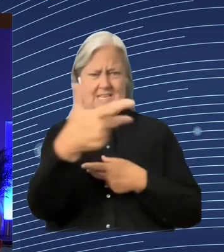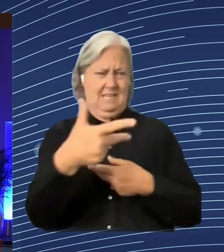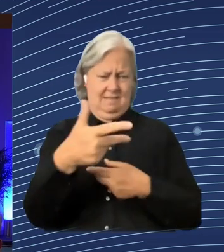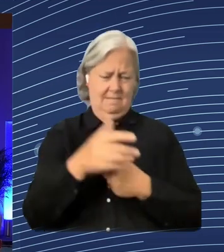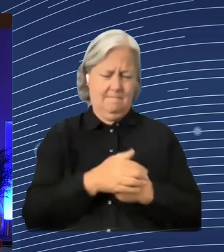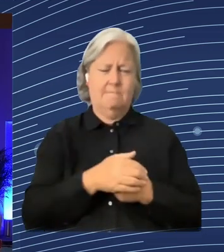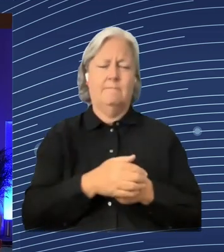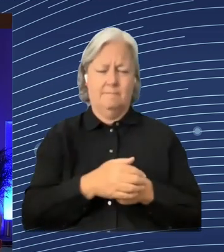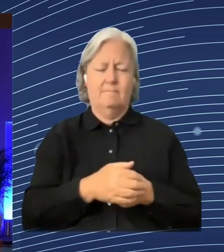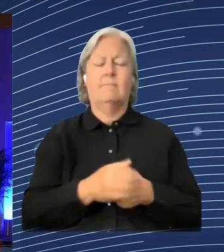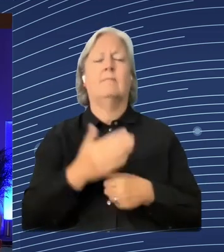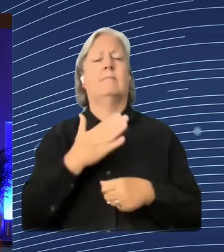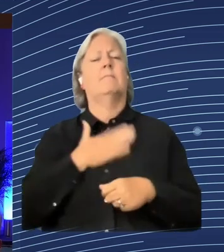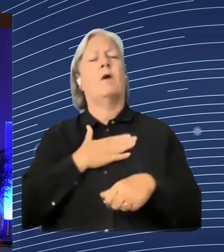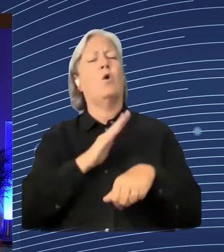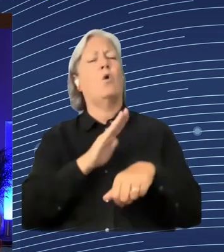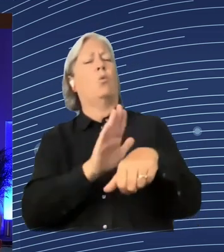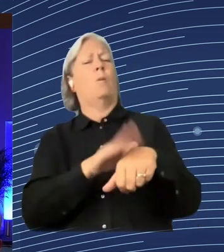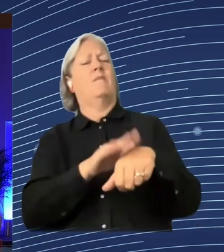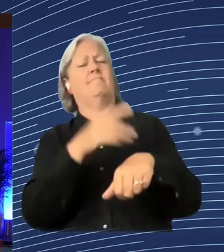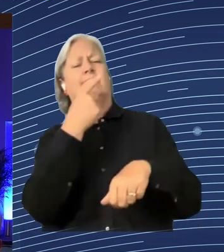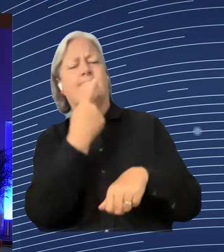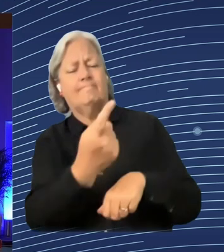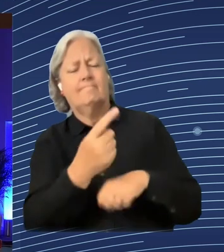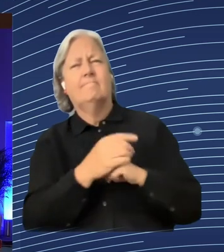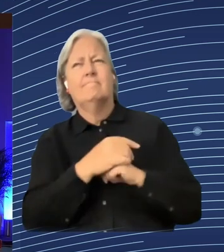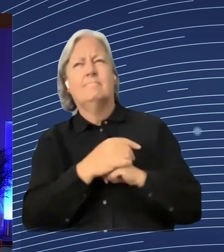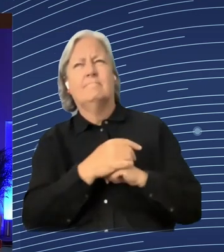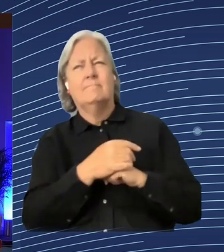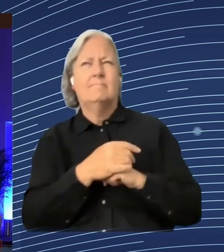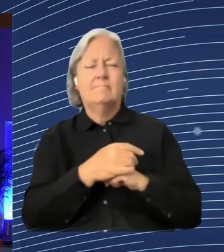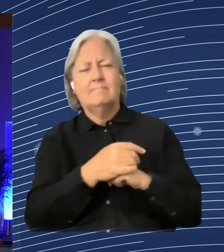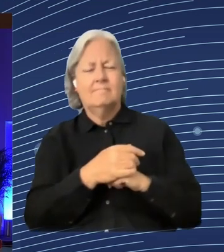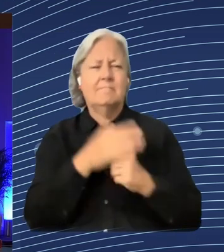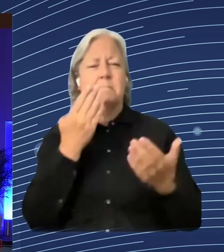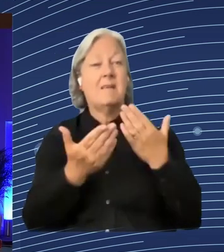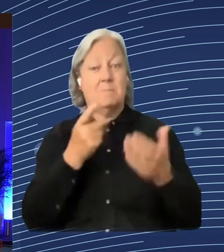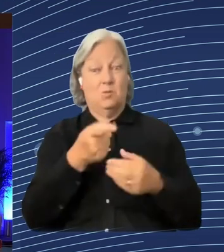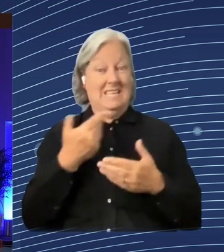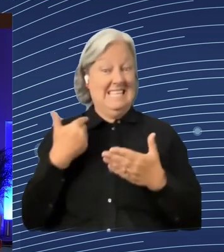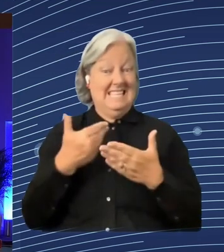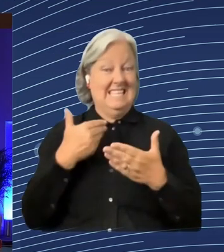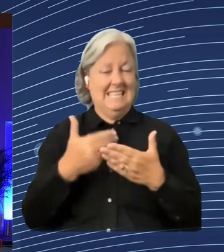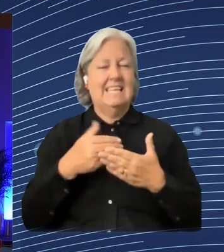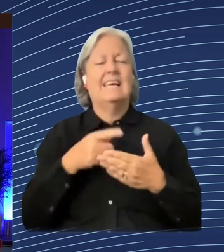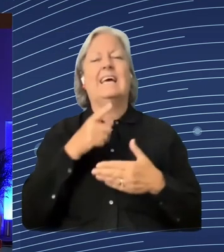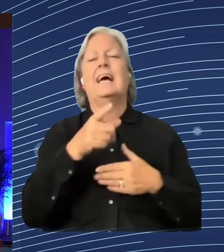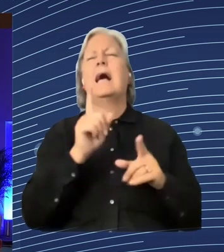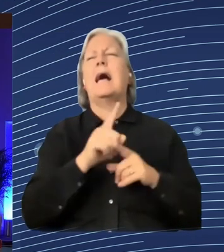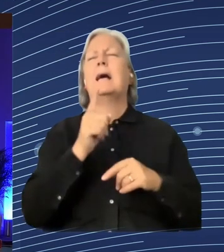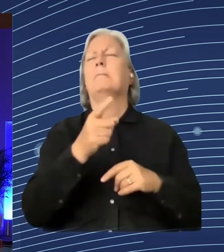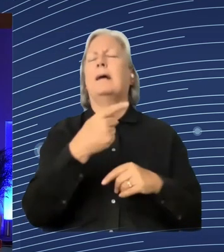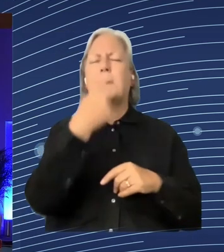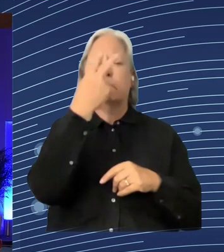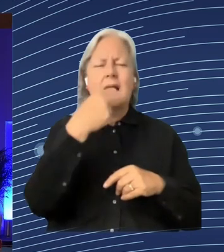comment is maybe a bit referring to what we just discussed about blind spots and bad